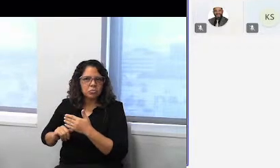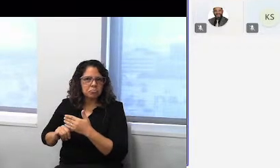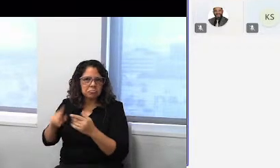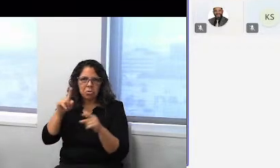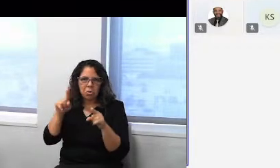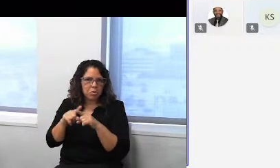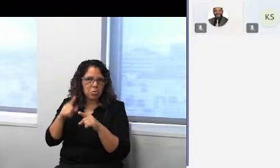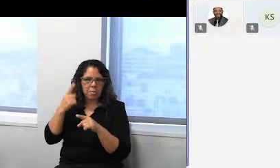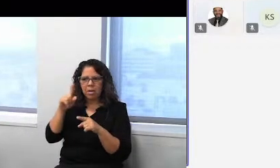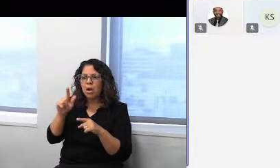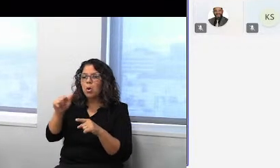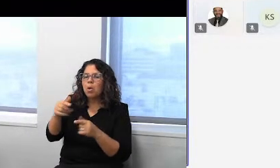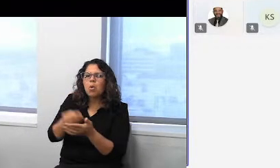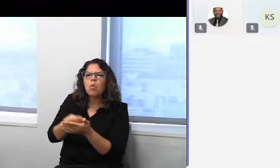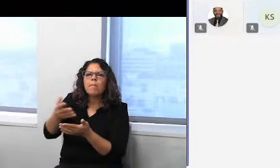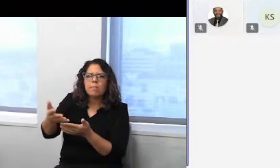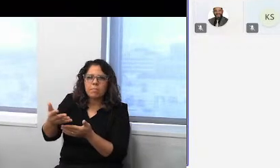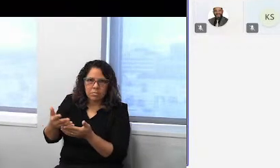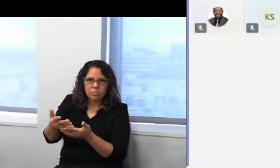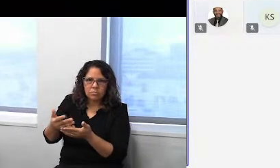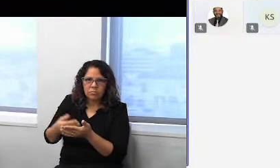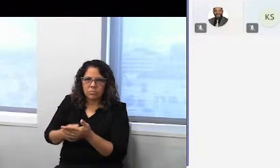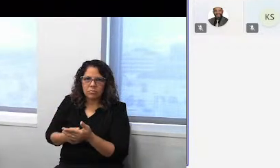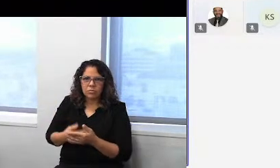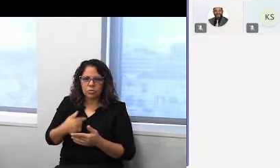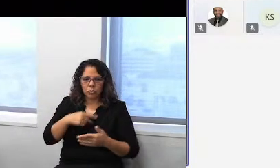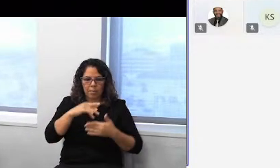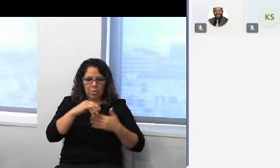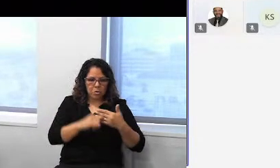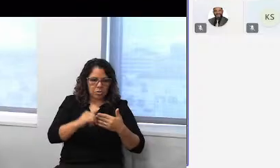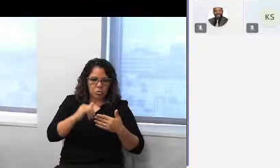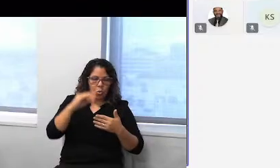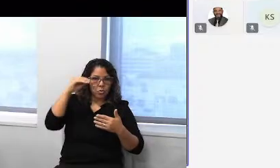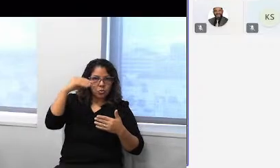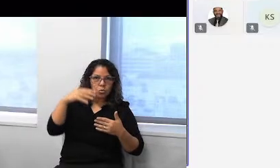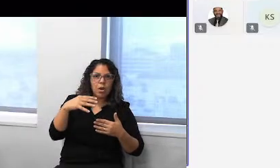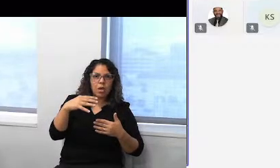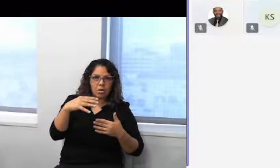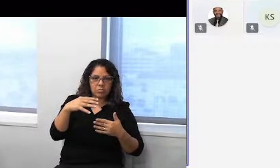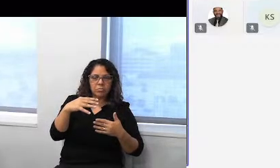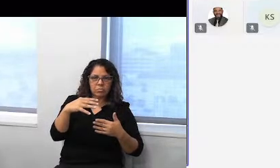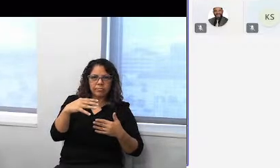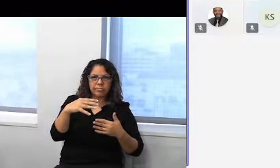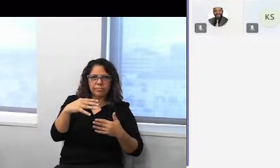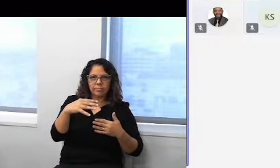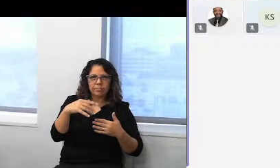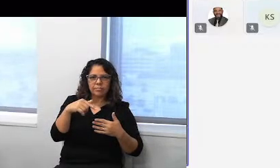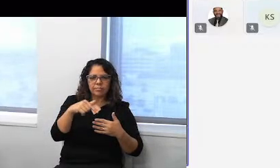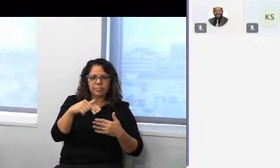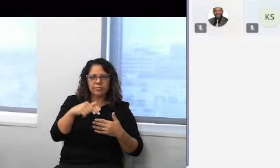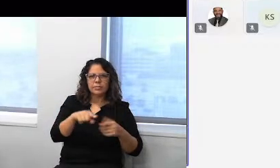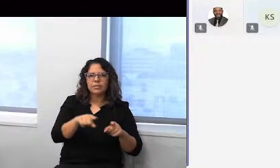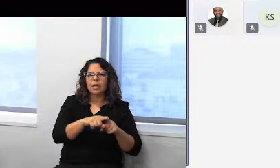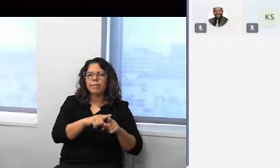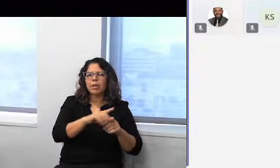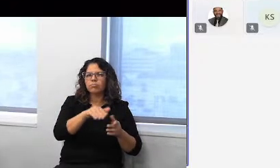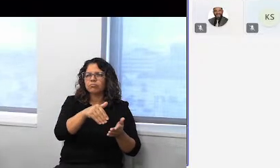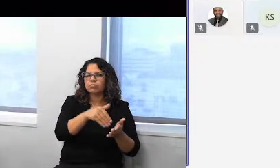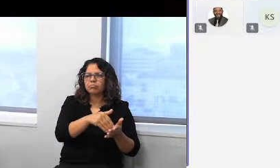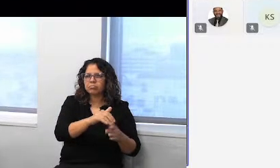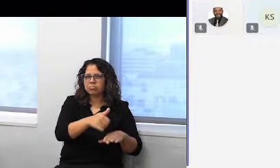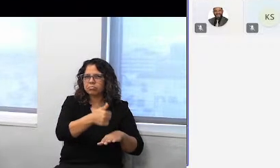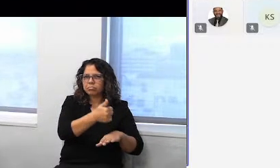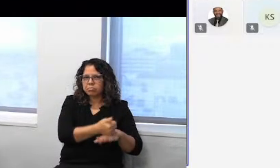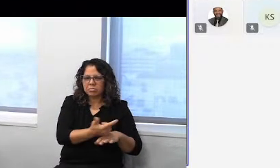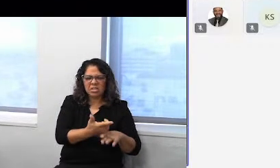a solar project and co-locating energy storage to what size we needed to do it and demonstrate the